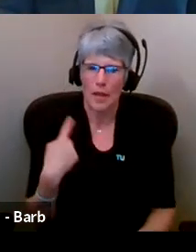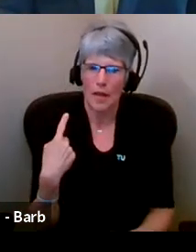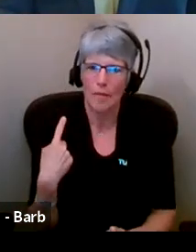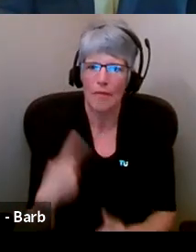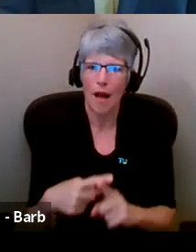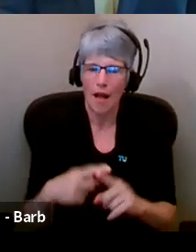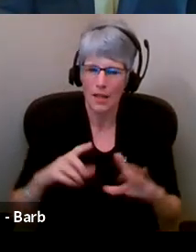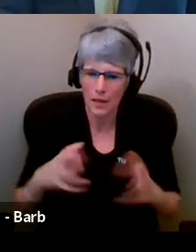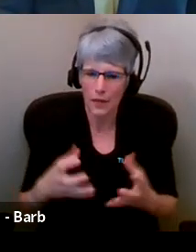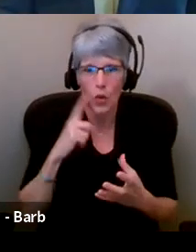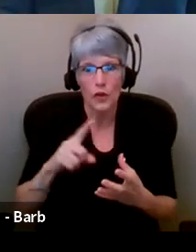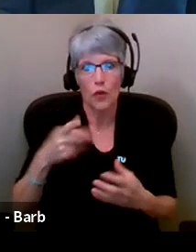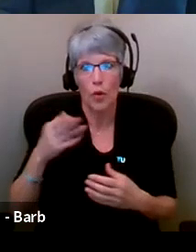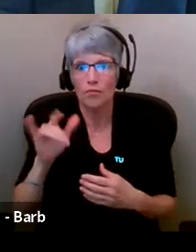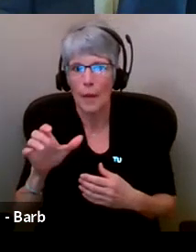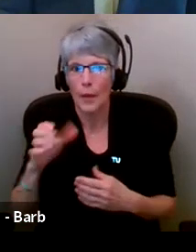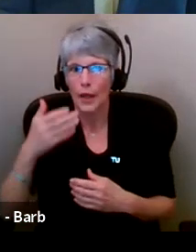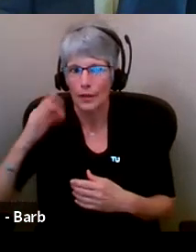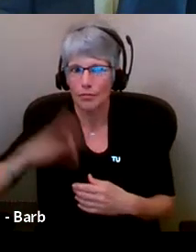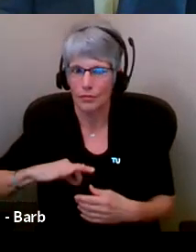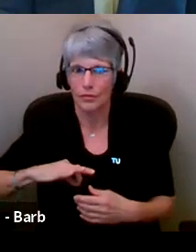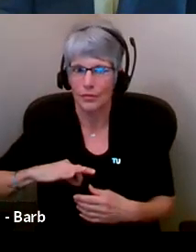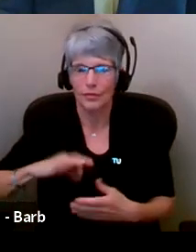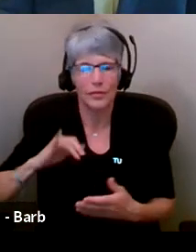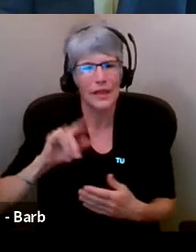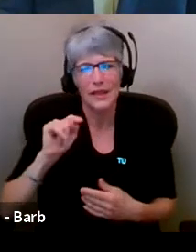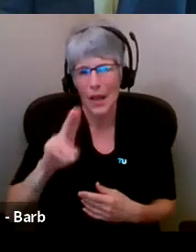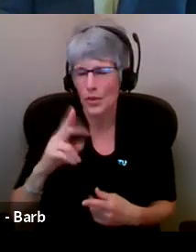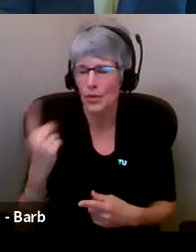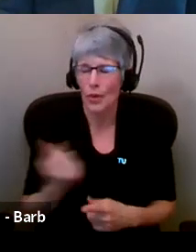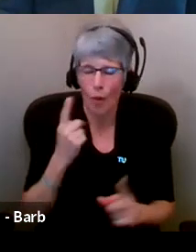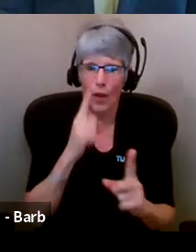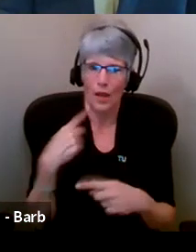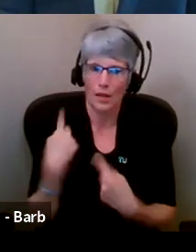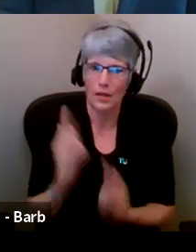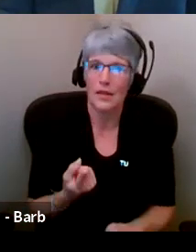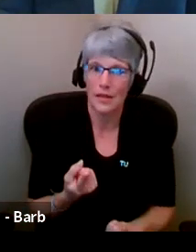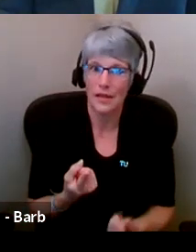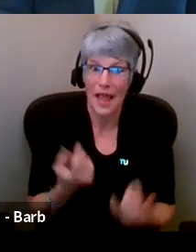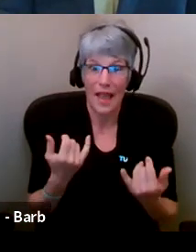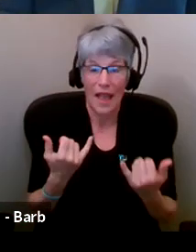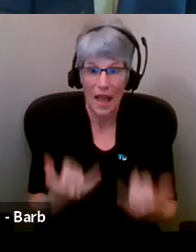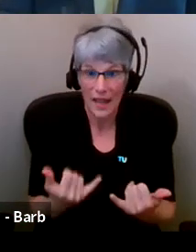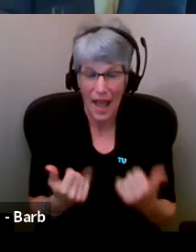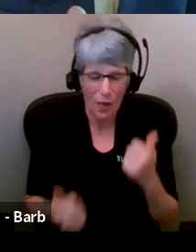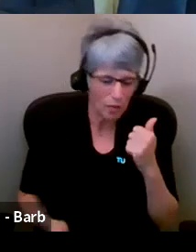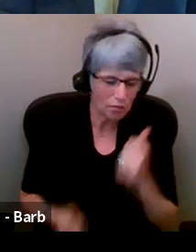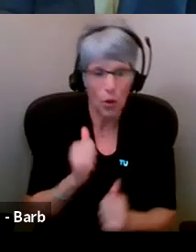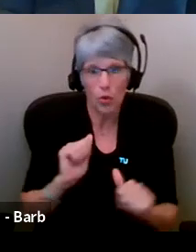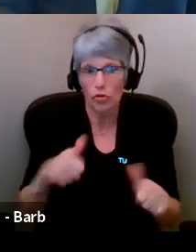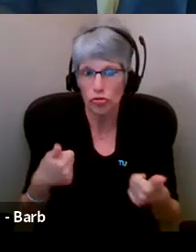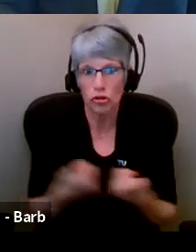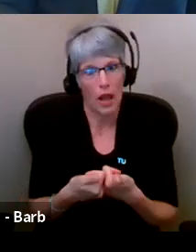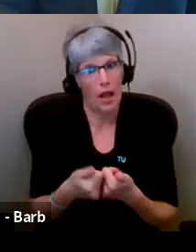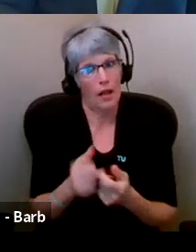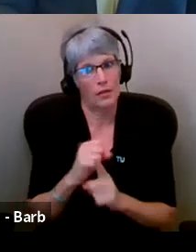public good. That's what Towson University has always been about. And under the most challenging circumstances that